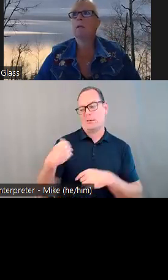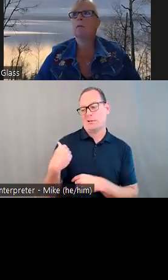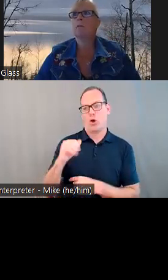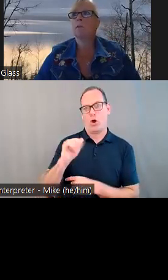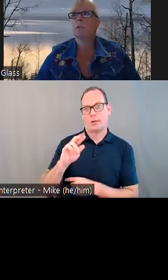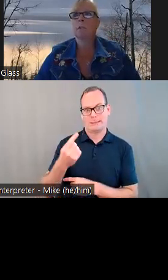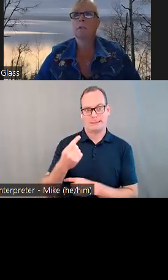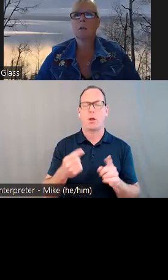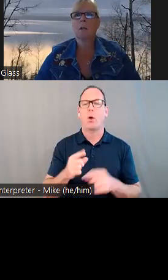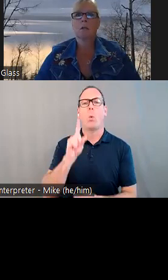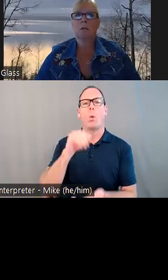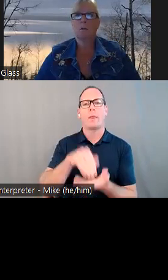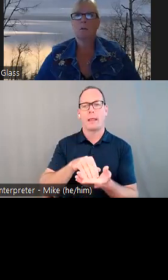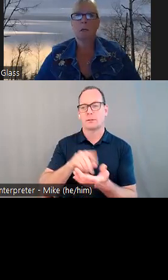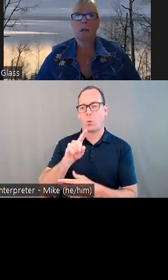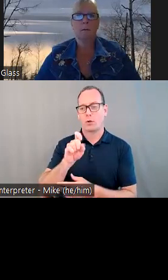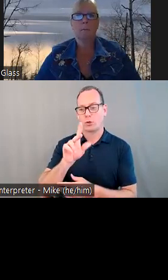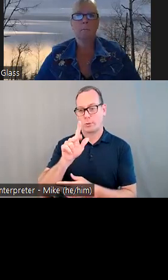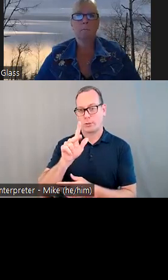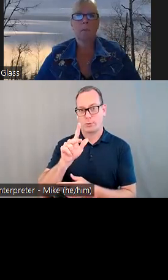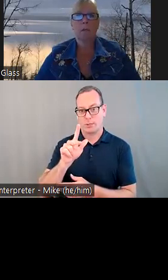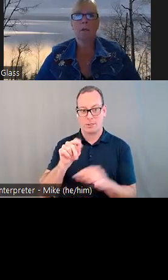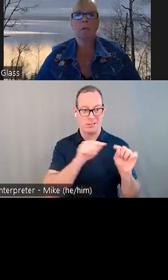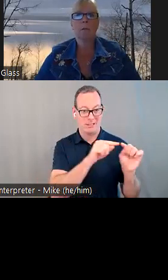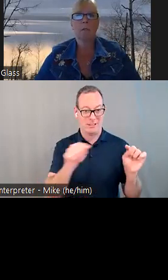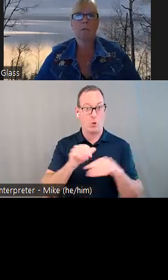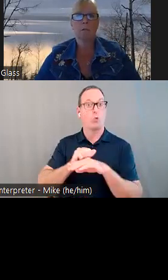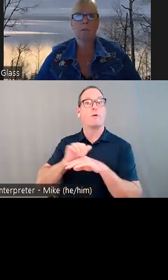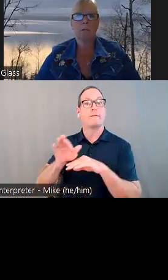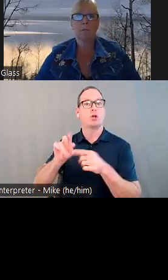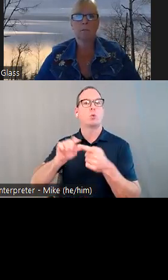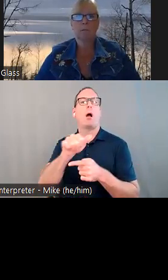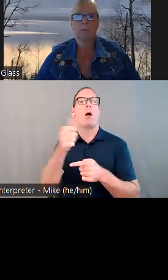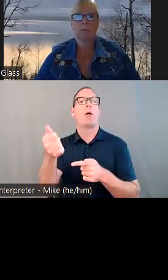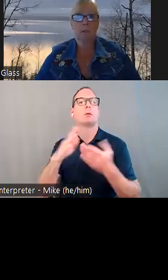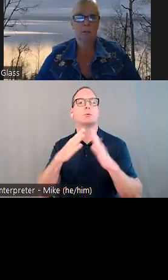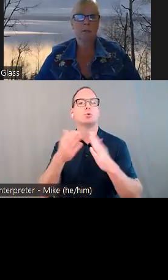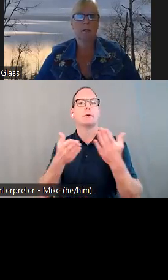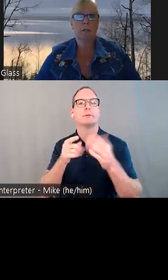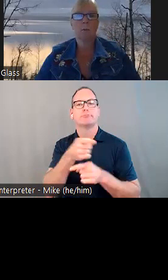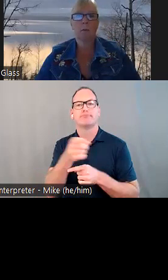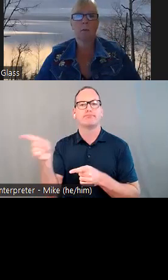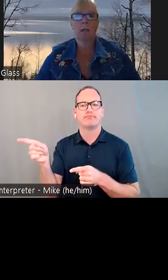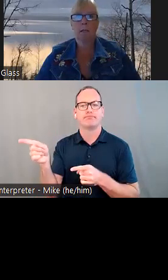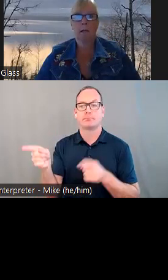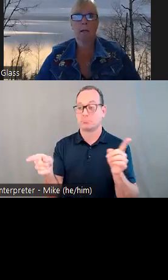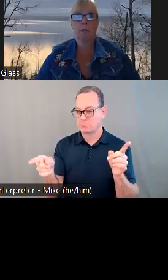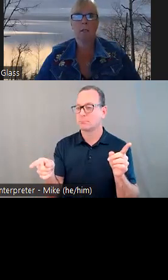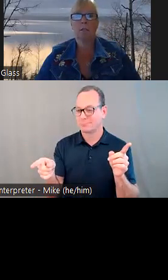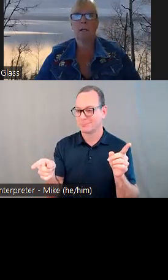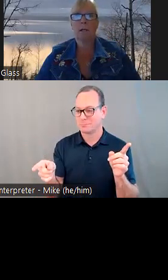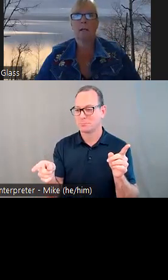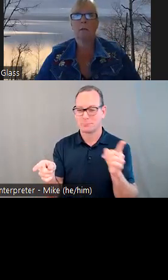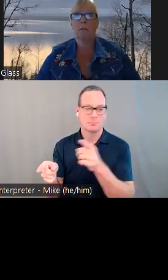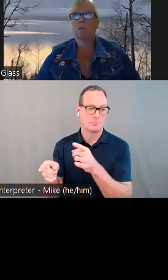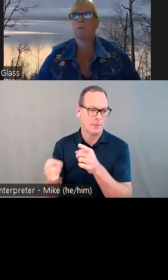1,123 referrals to other community services. And you can see that they were pretty well